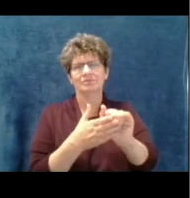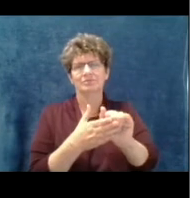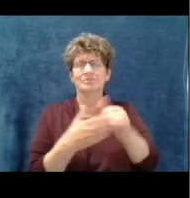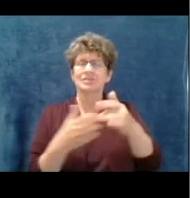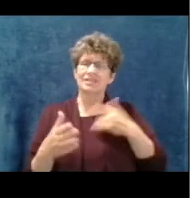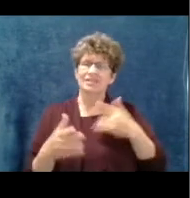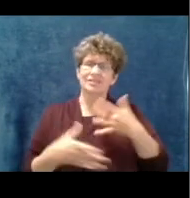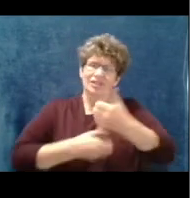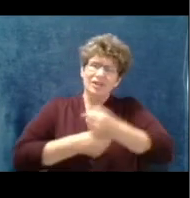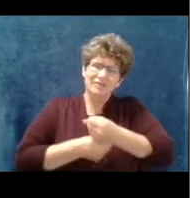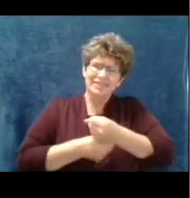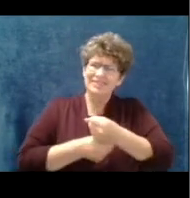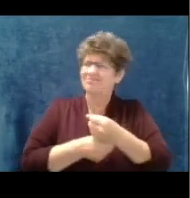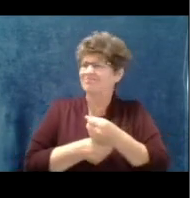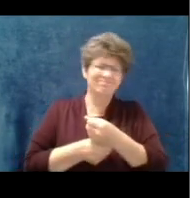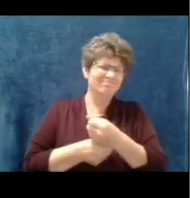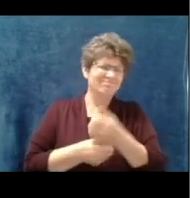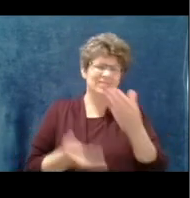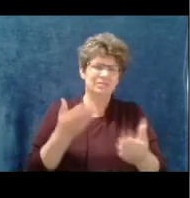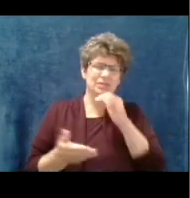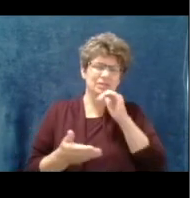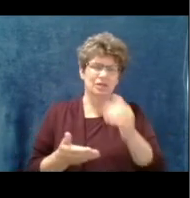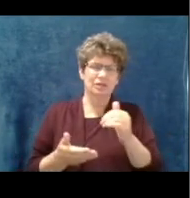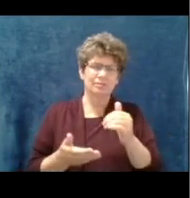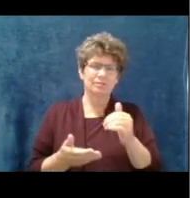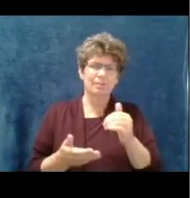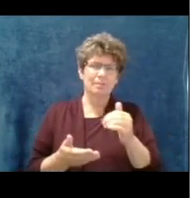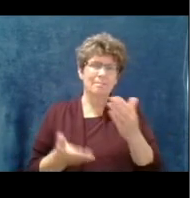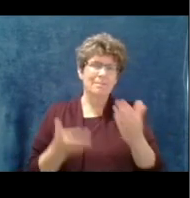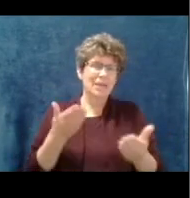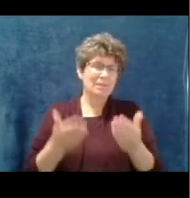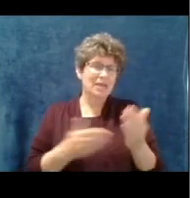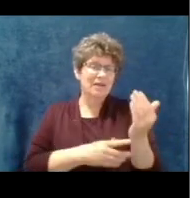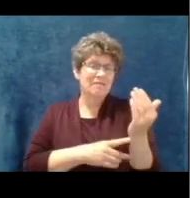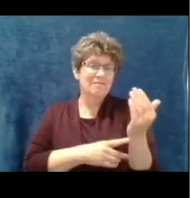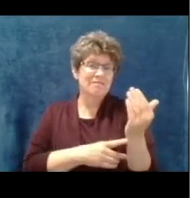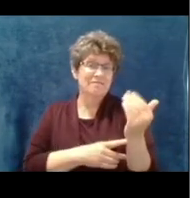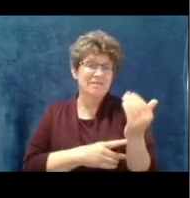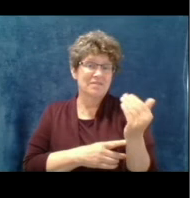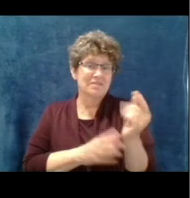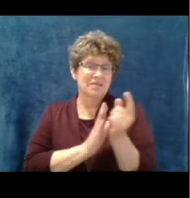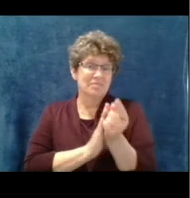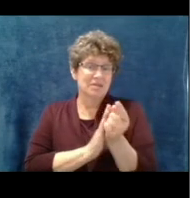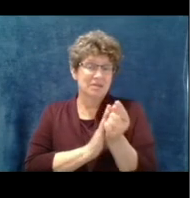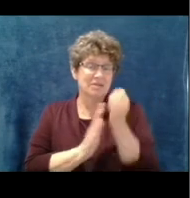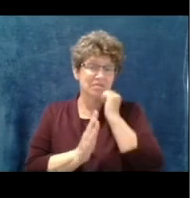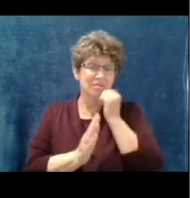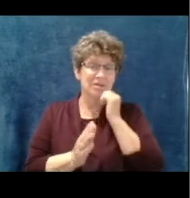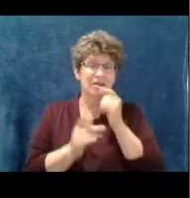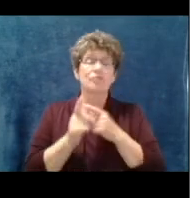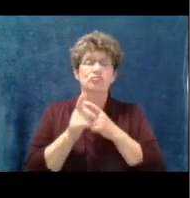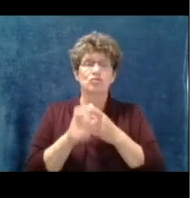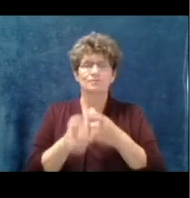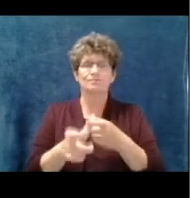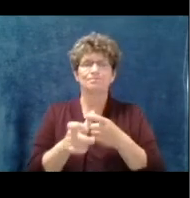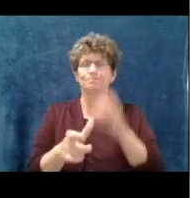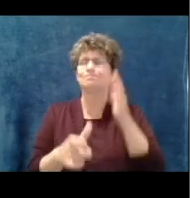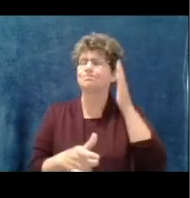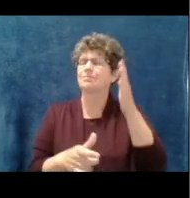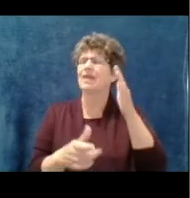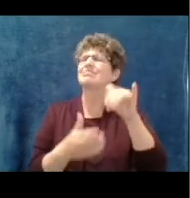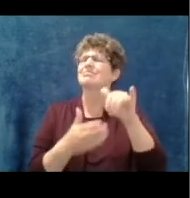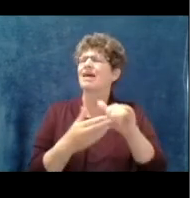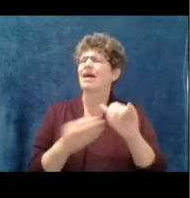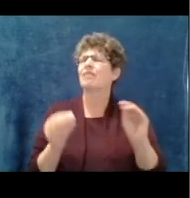Maybe my goal of going for, a 15-minute run is a little more doable. Maybe that's going to be a little bit more doable for me. And then think